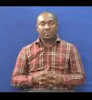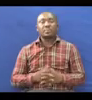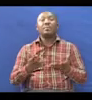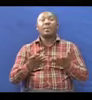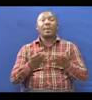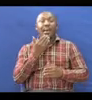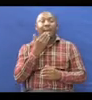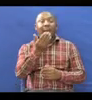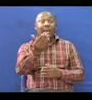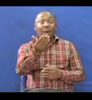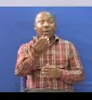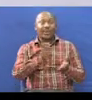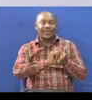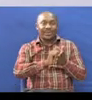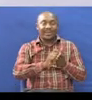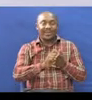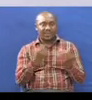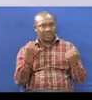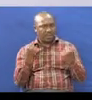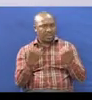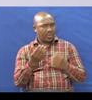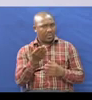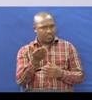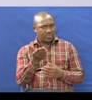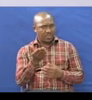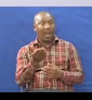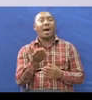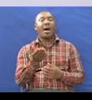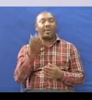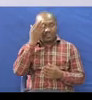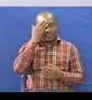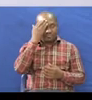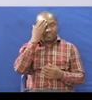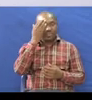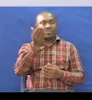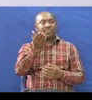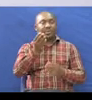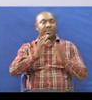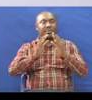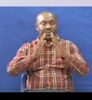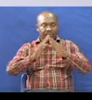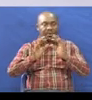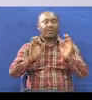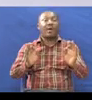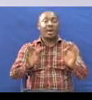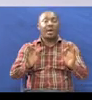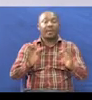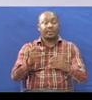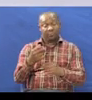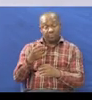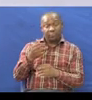Hello student, how are you? I hope that you are fine there, watching TV